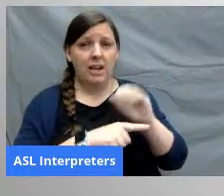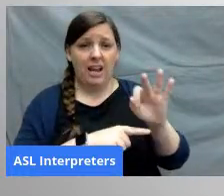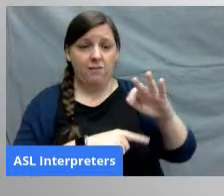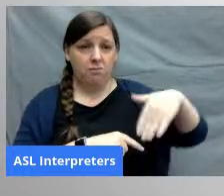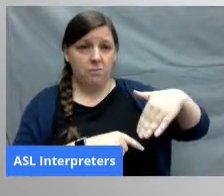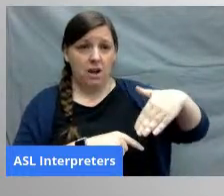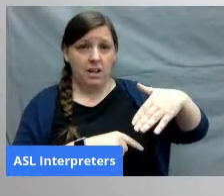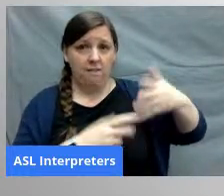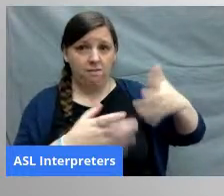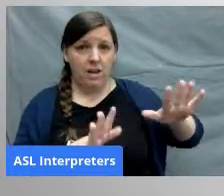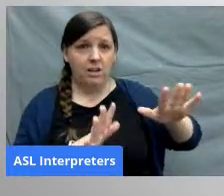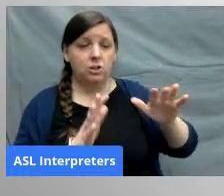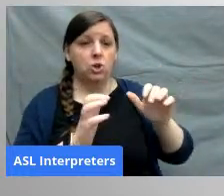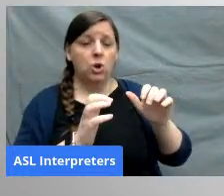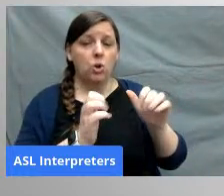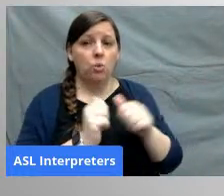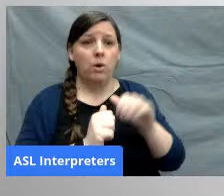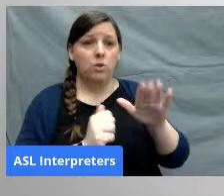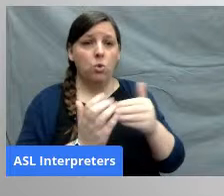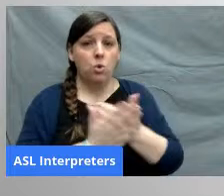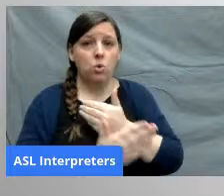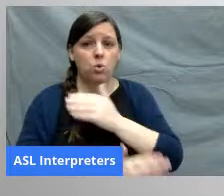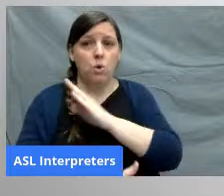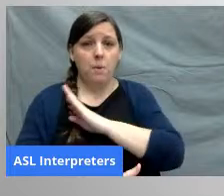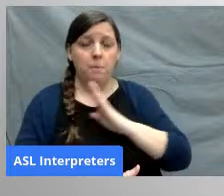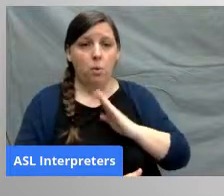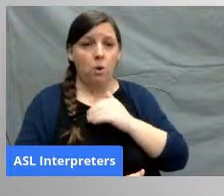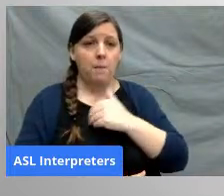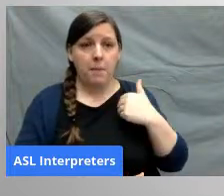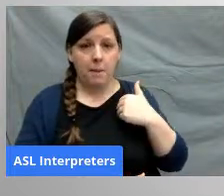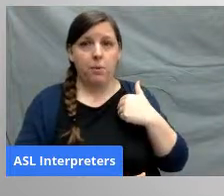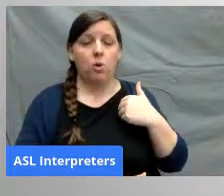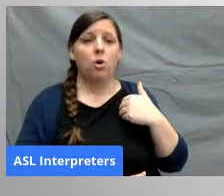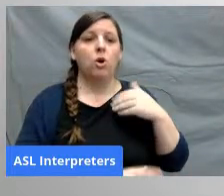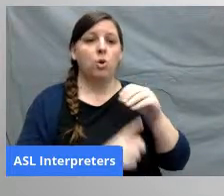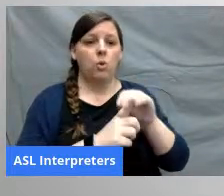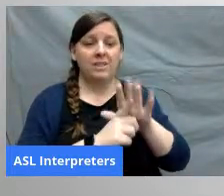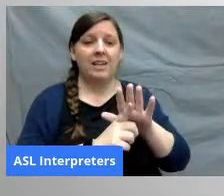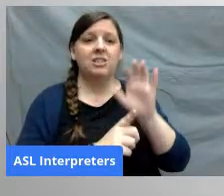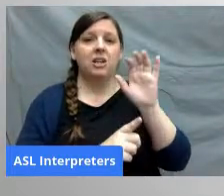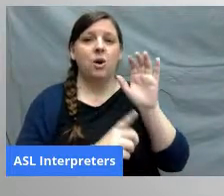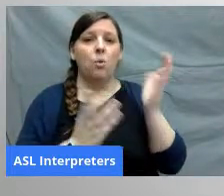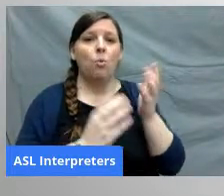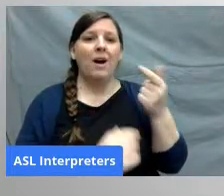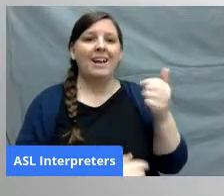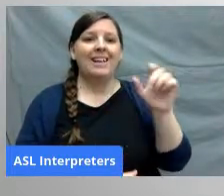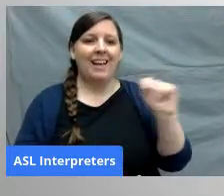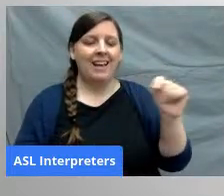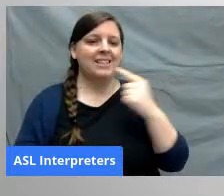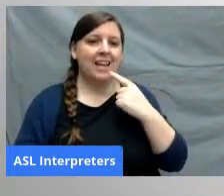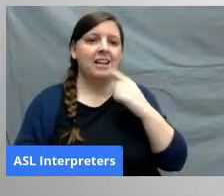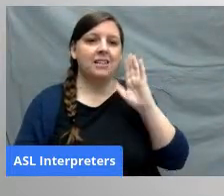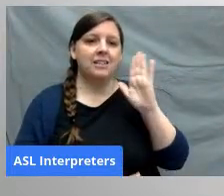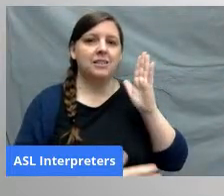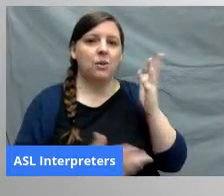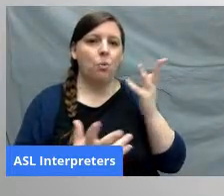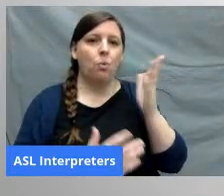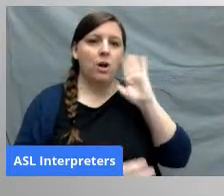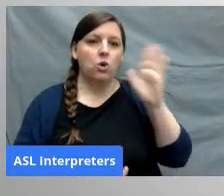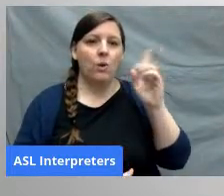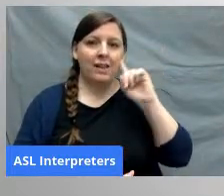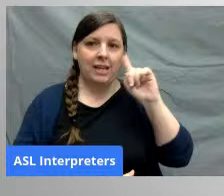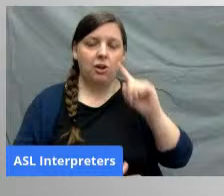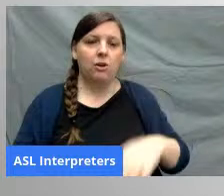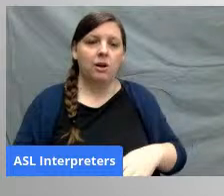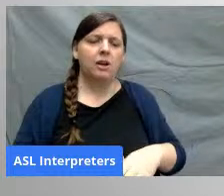orientation, that what Dr. Gant just said is what you will hear, is how that's reconciled. So just for a little bit